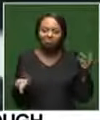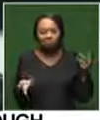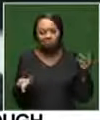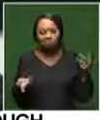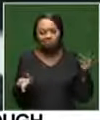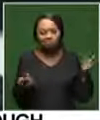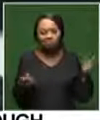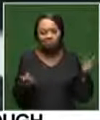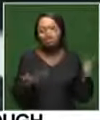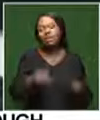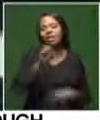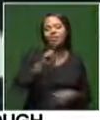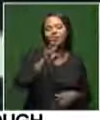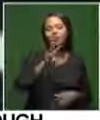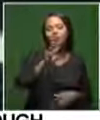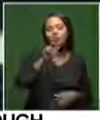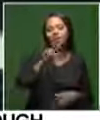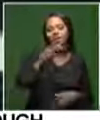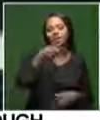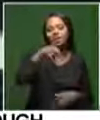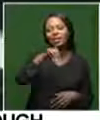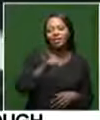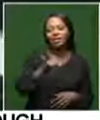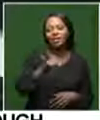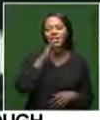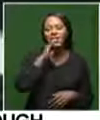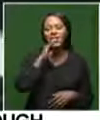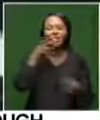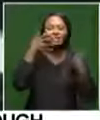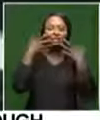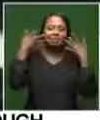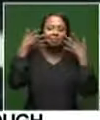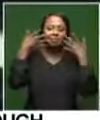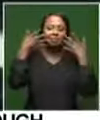this one in Swahili, it's Simba, which means lion, and there's